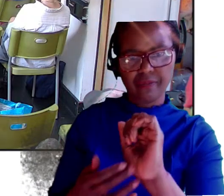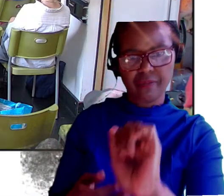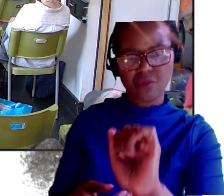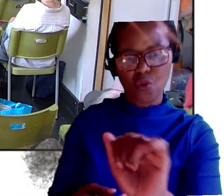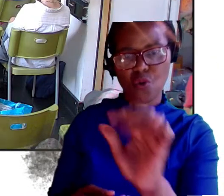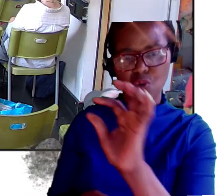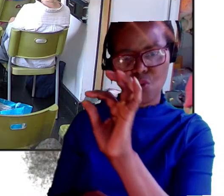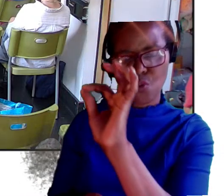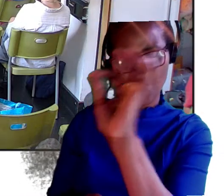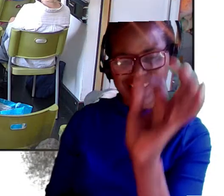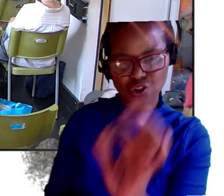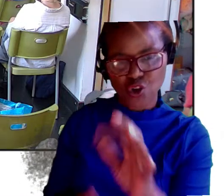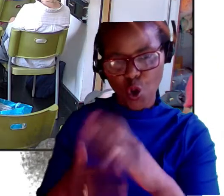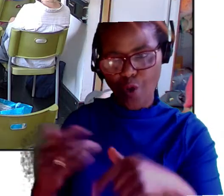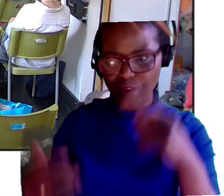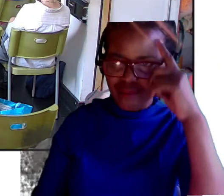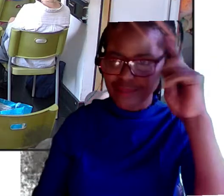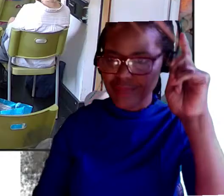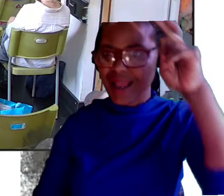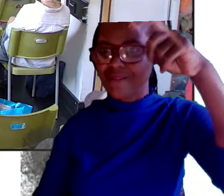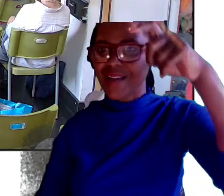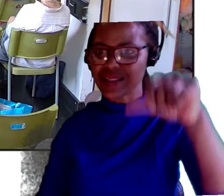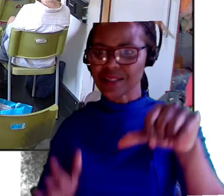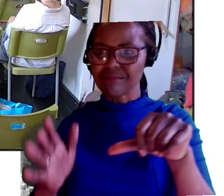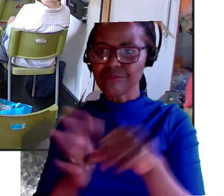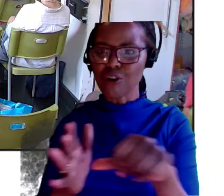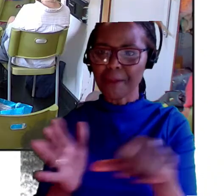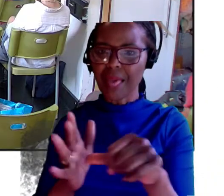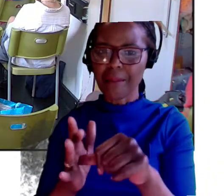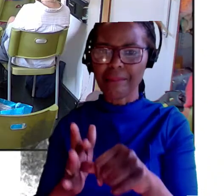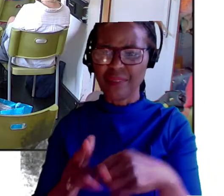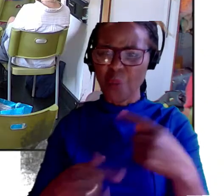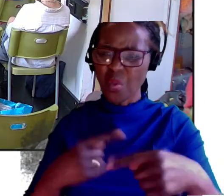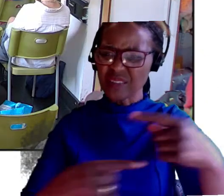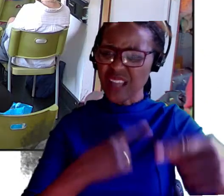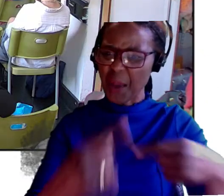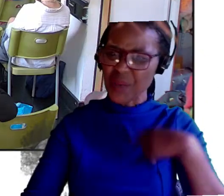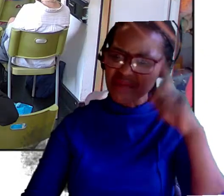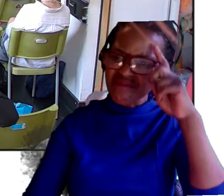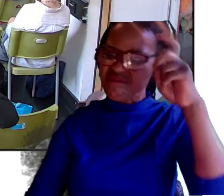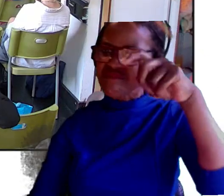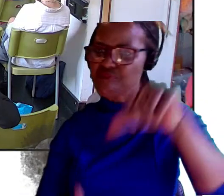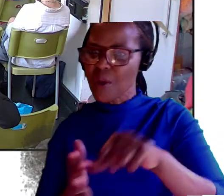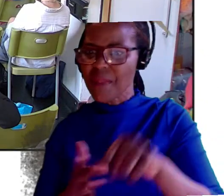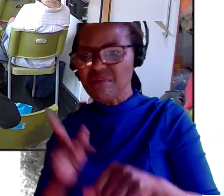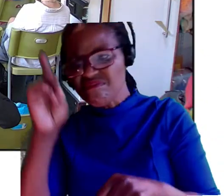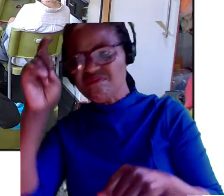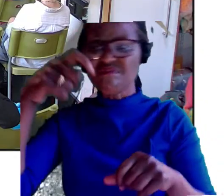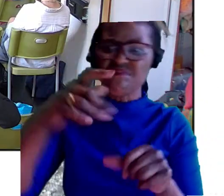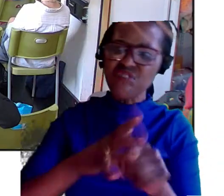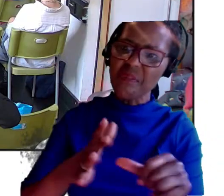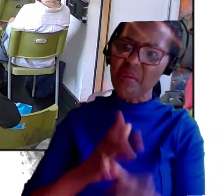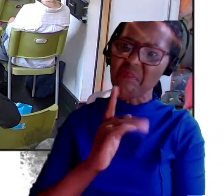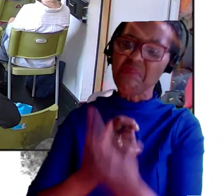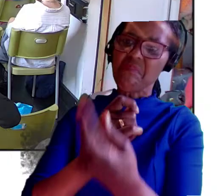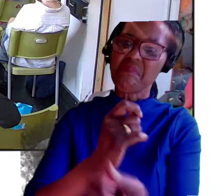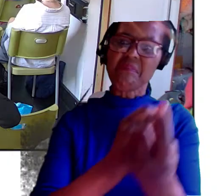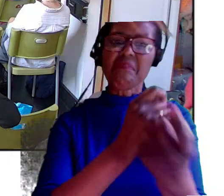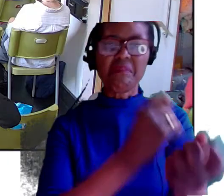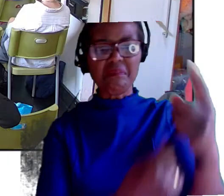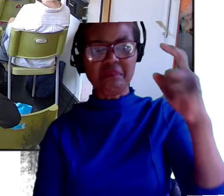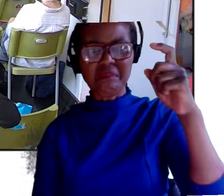guess we're inventing our problems all the time, aren't we? we're inventing even more for ourselves all the time. But I don't know. I think